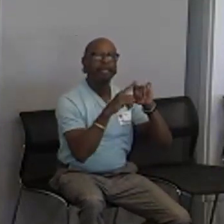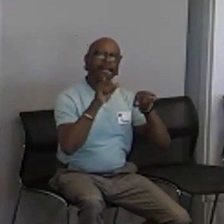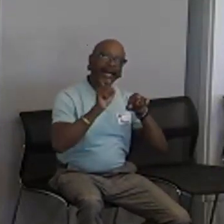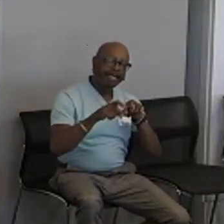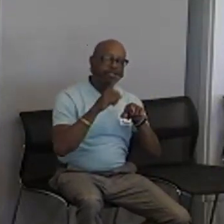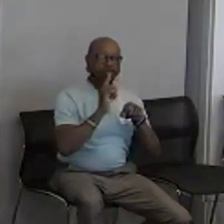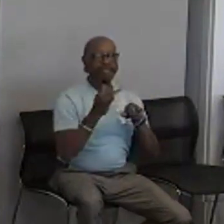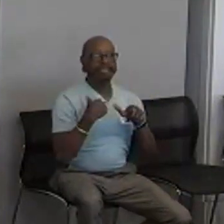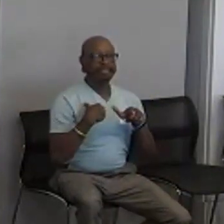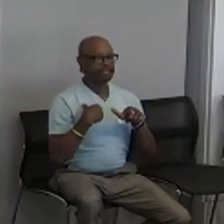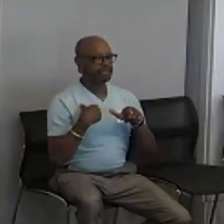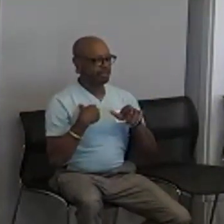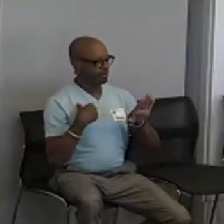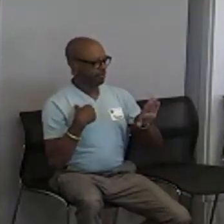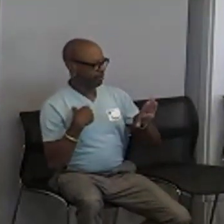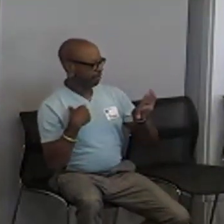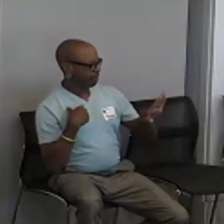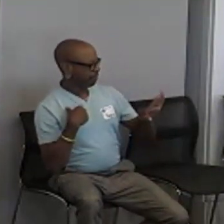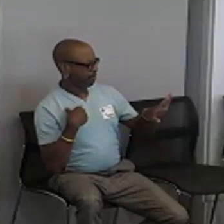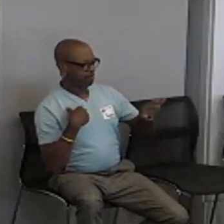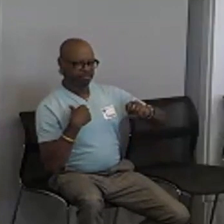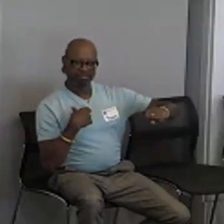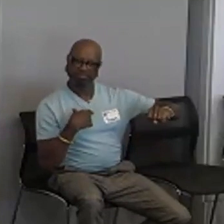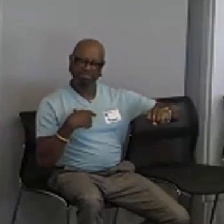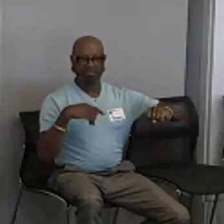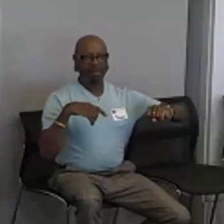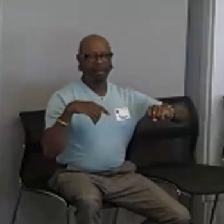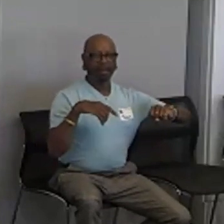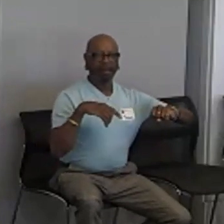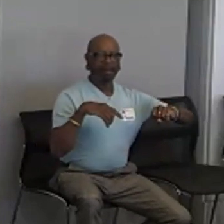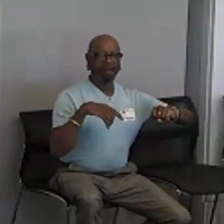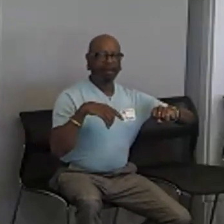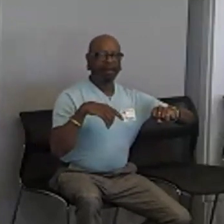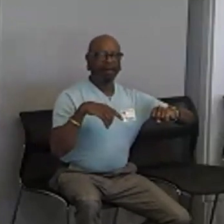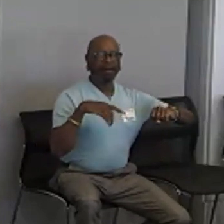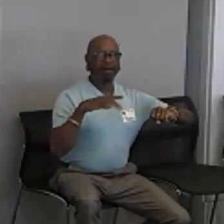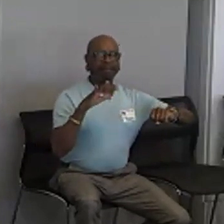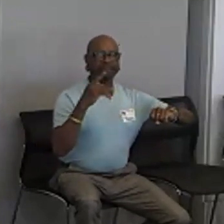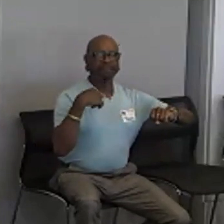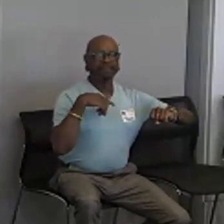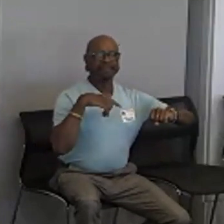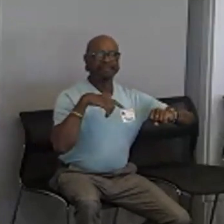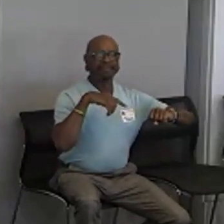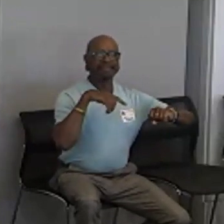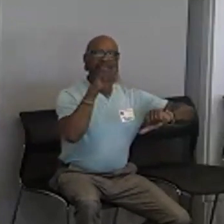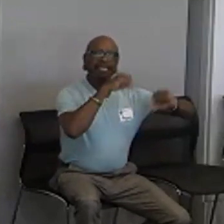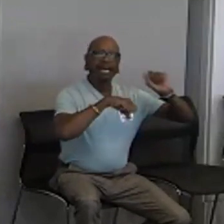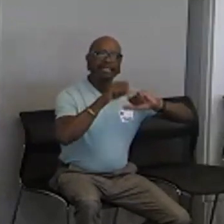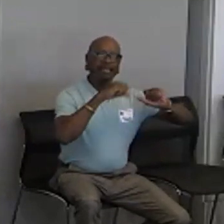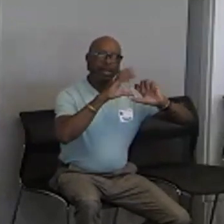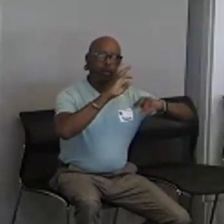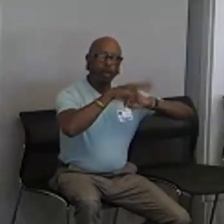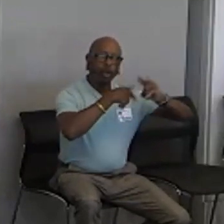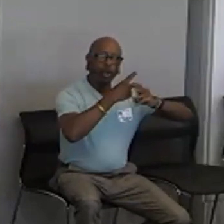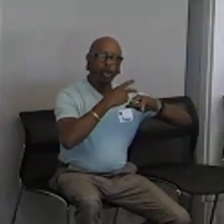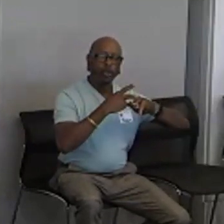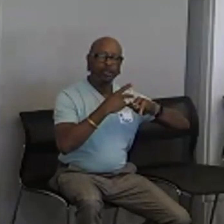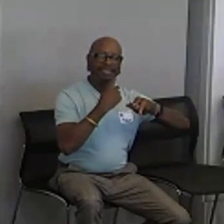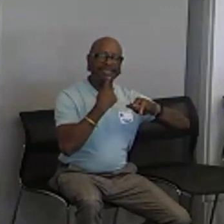had to push back against a body of literature in the scientific world, in